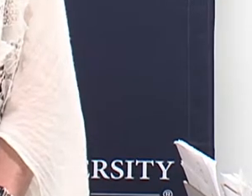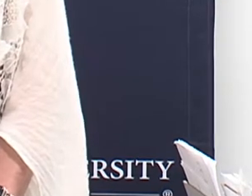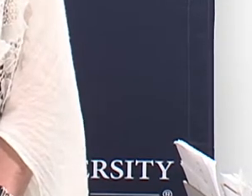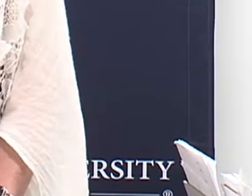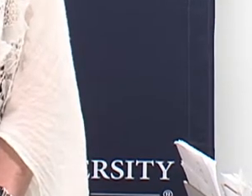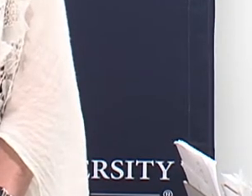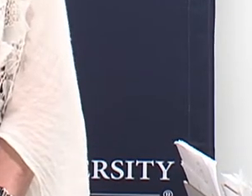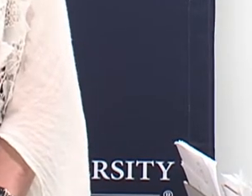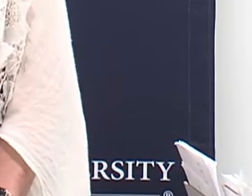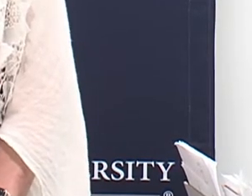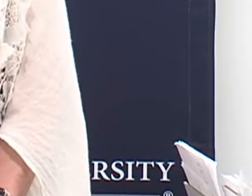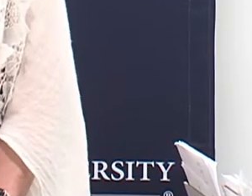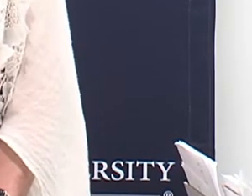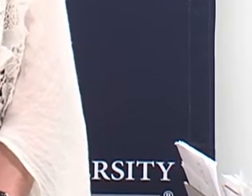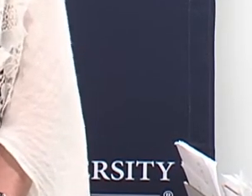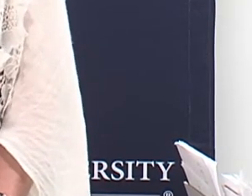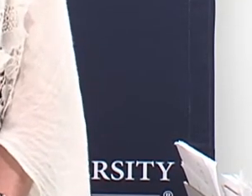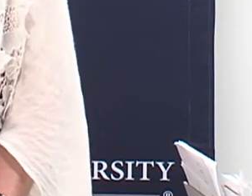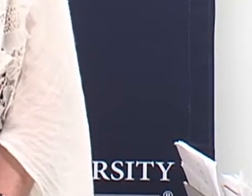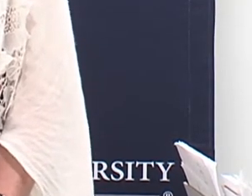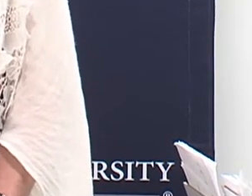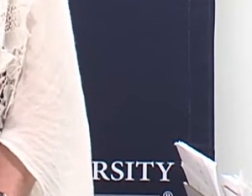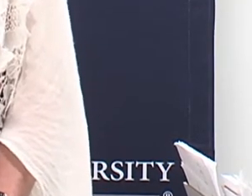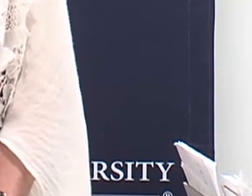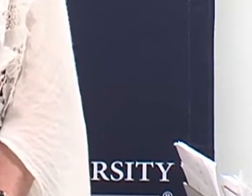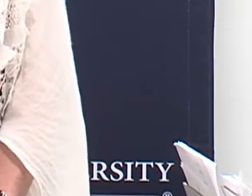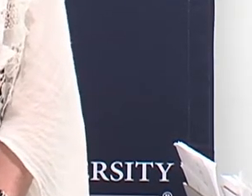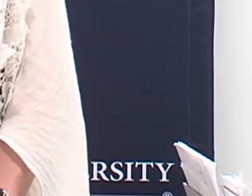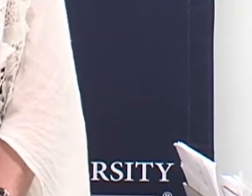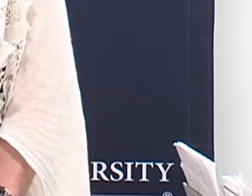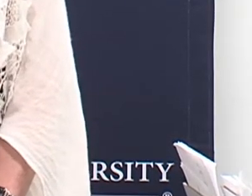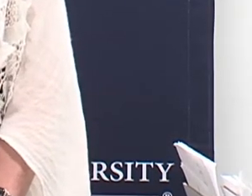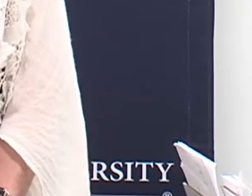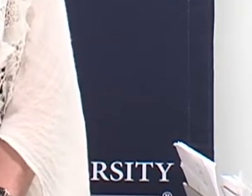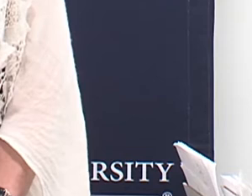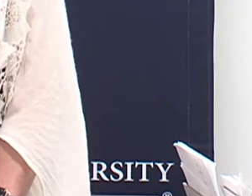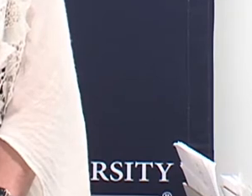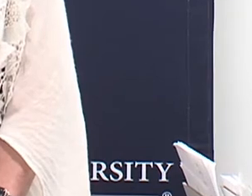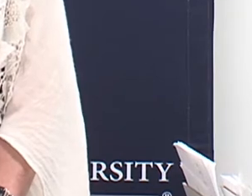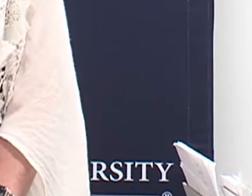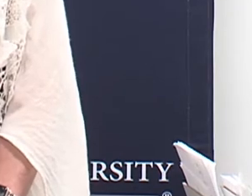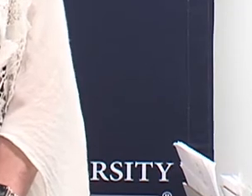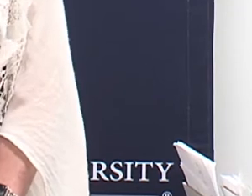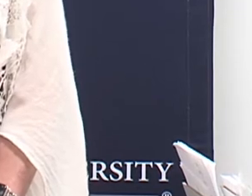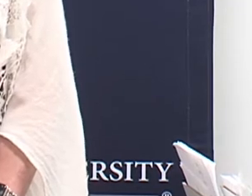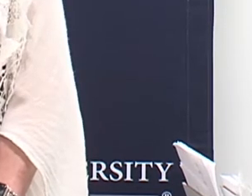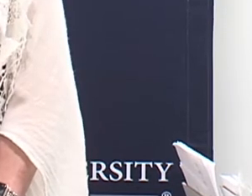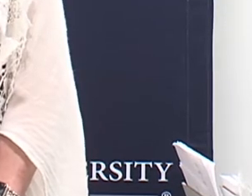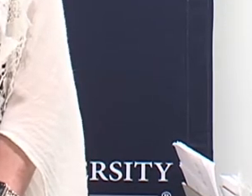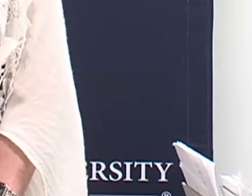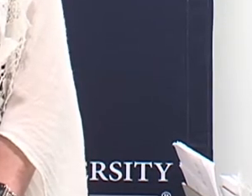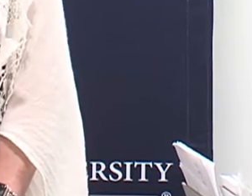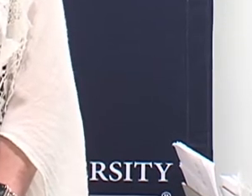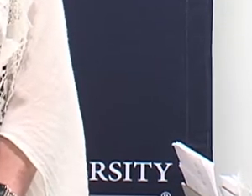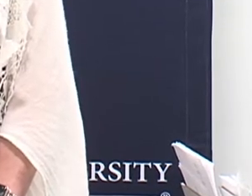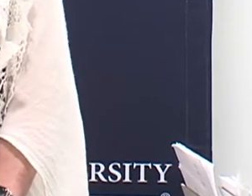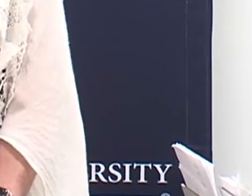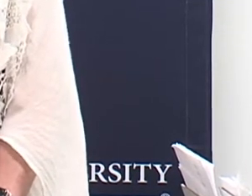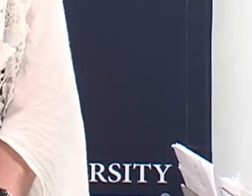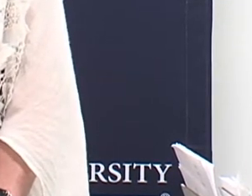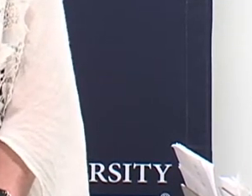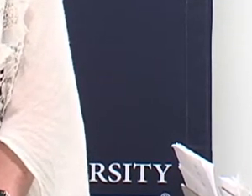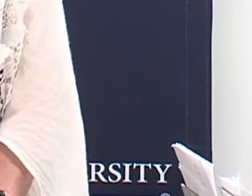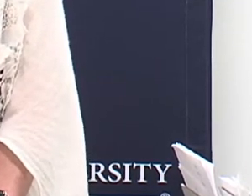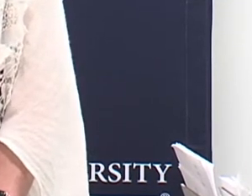time so that you can help your students learn to be better readers. So thank you so very much for giving of